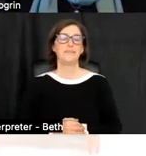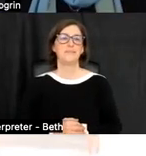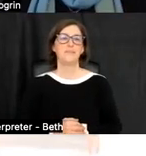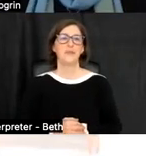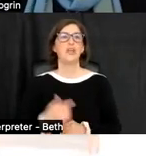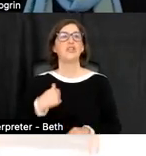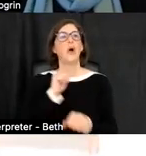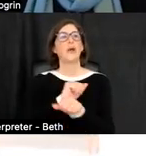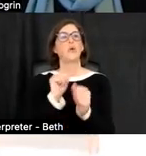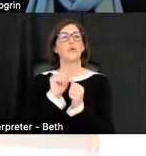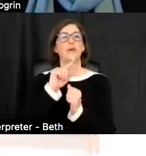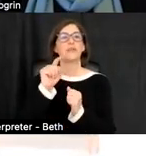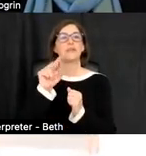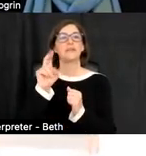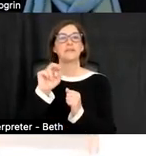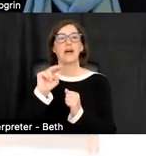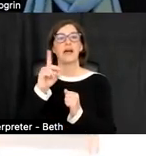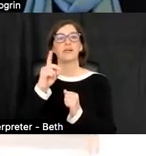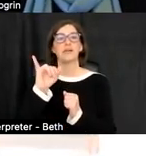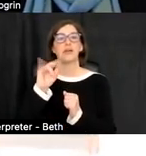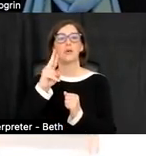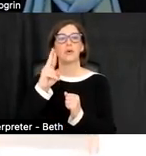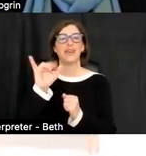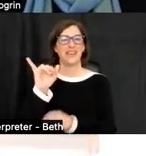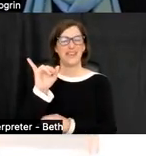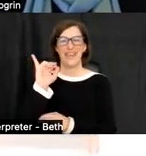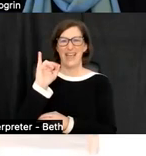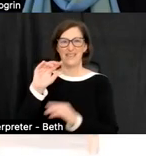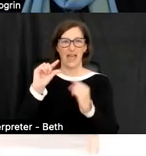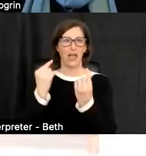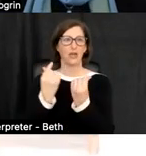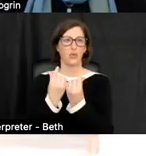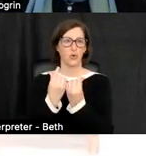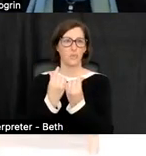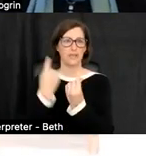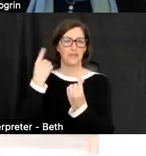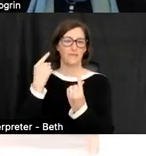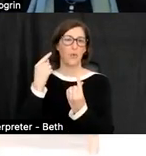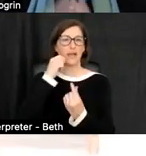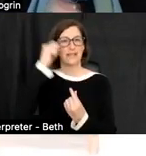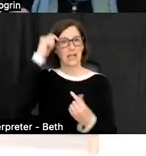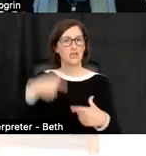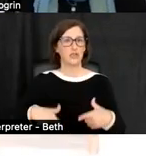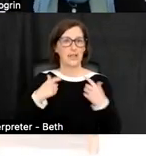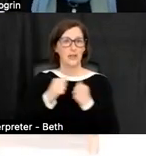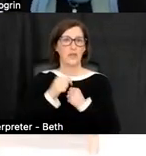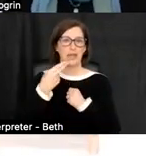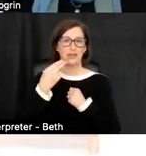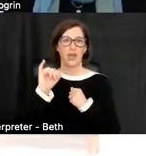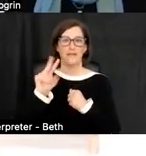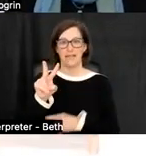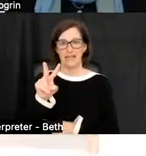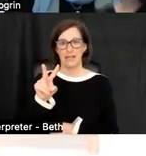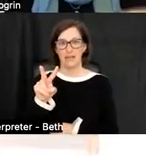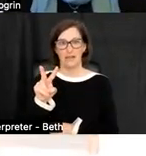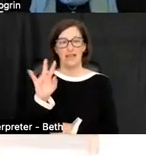with Jindiri, and as you heard, it is children, adolescent, young people living with HIV. And it